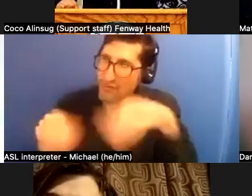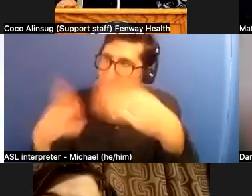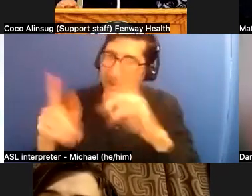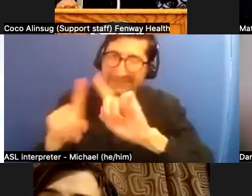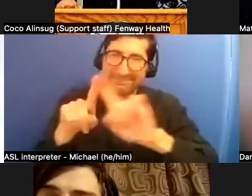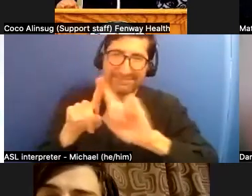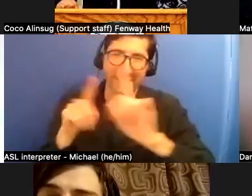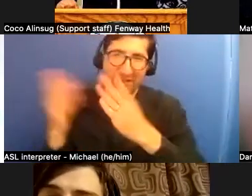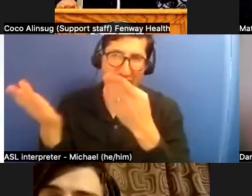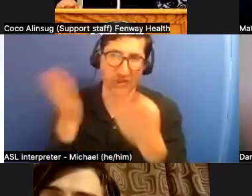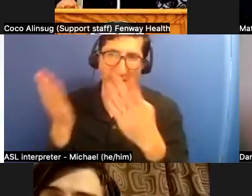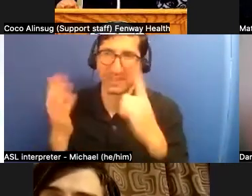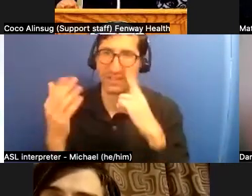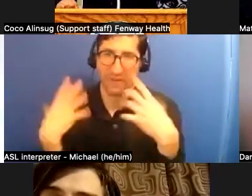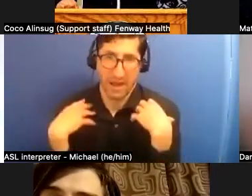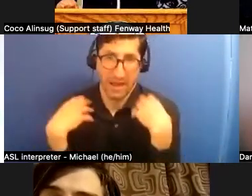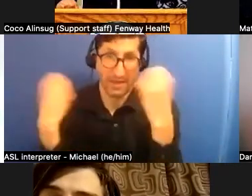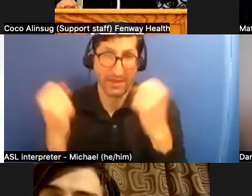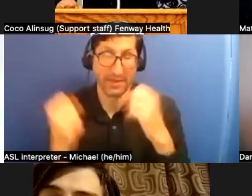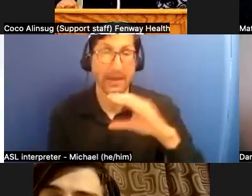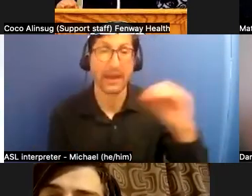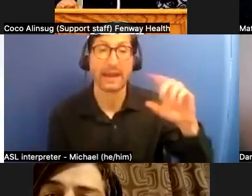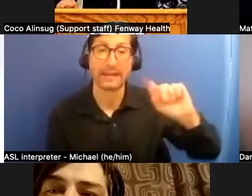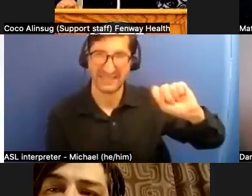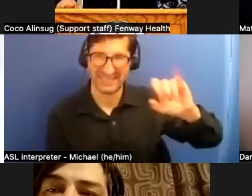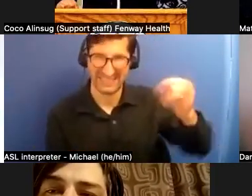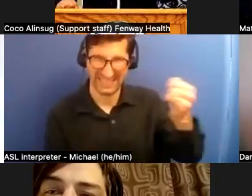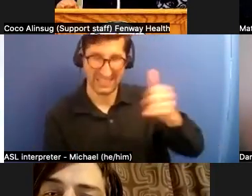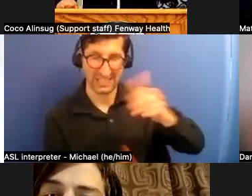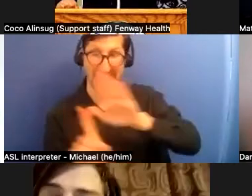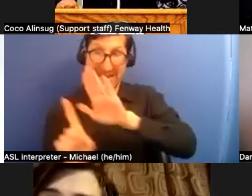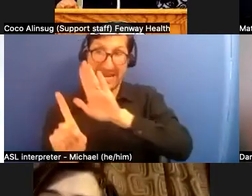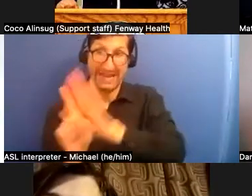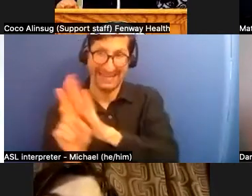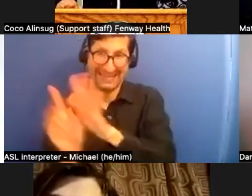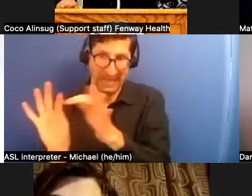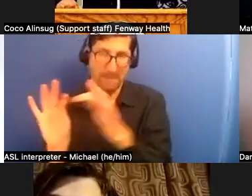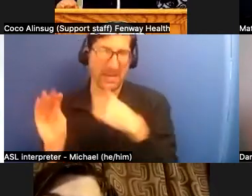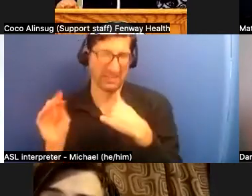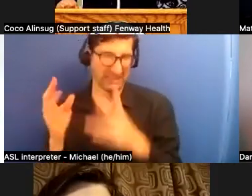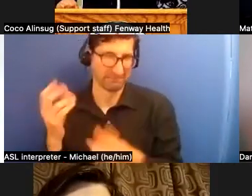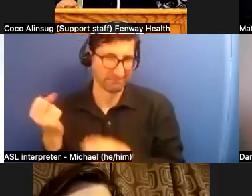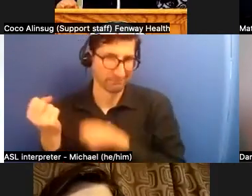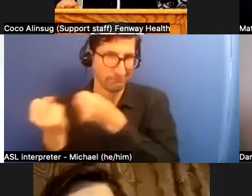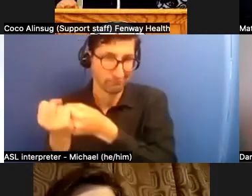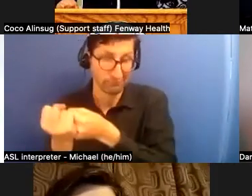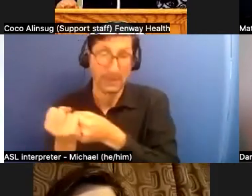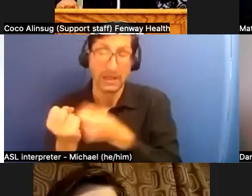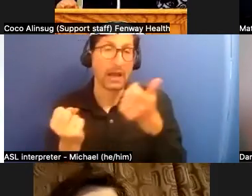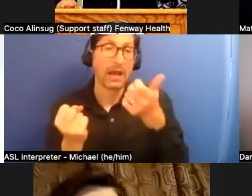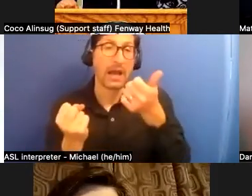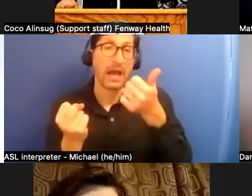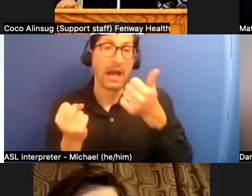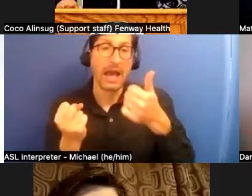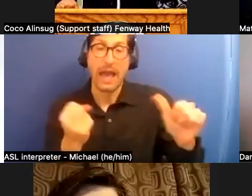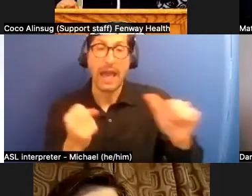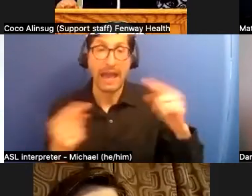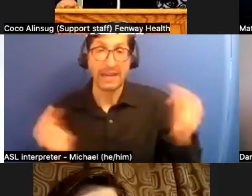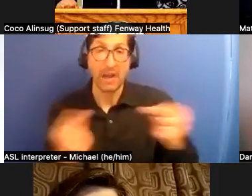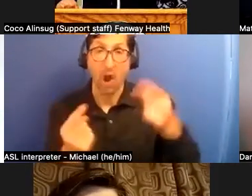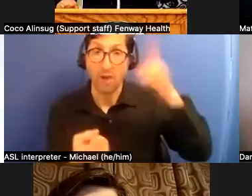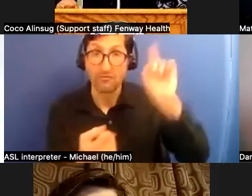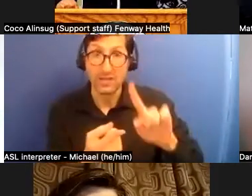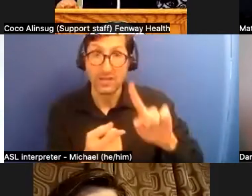TJ said. I think that the tenet of any harm reduction organization has to be based in the